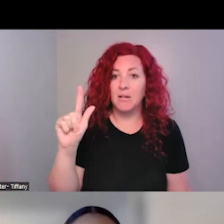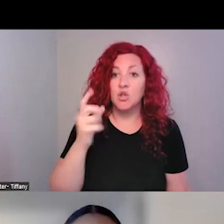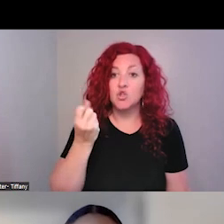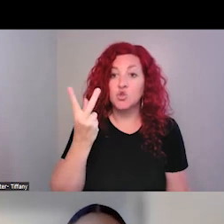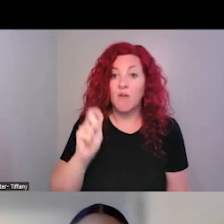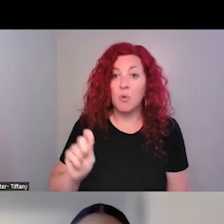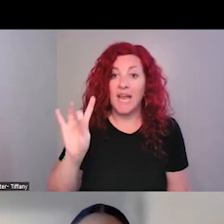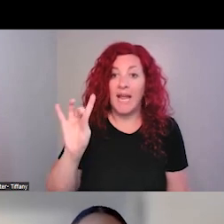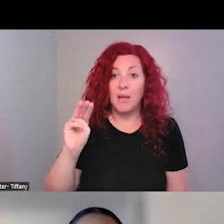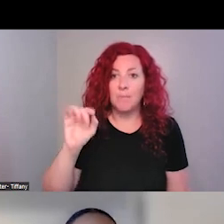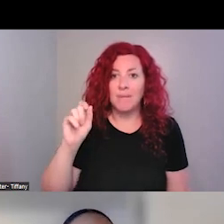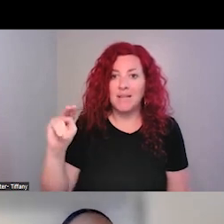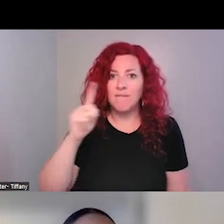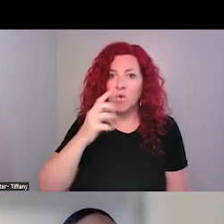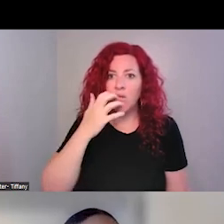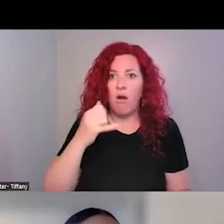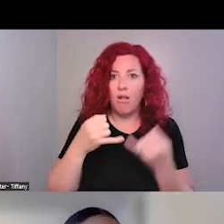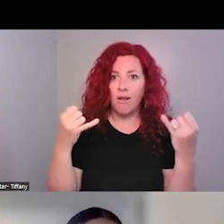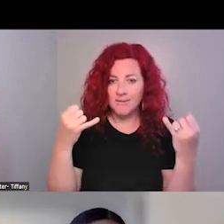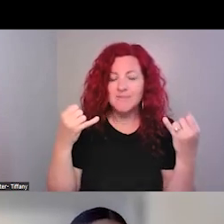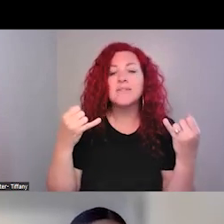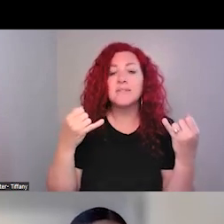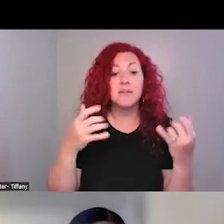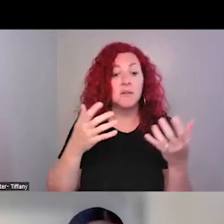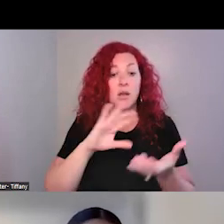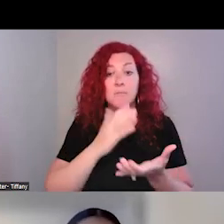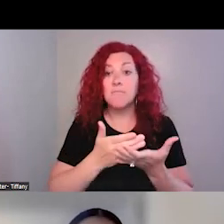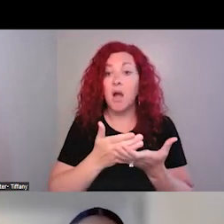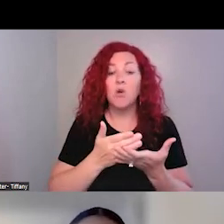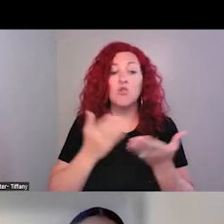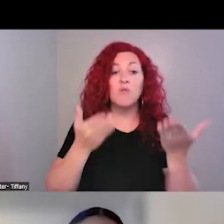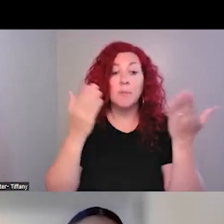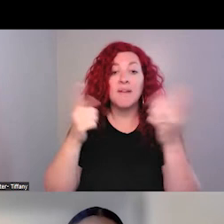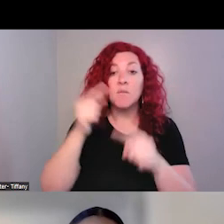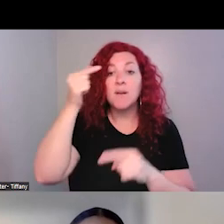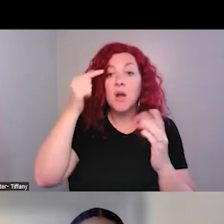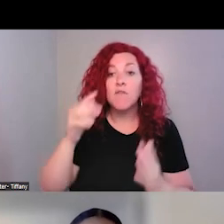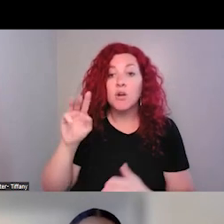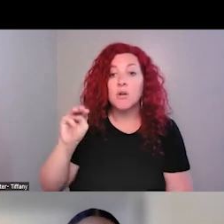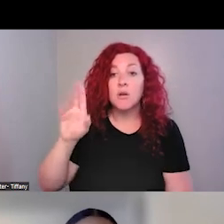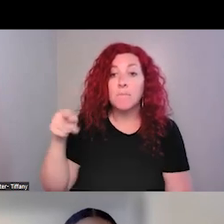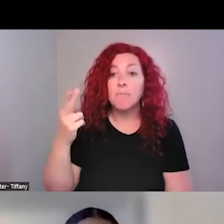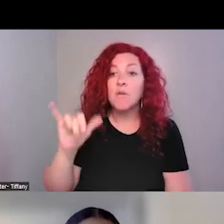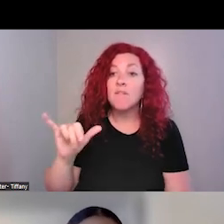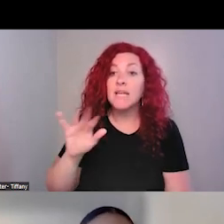the 988 hotline, and the amount is recommended by the Governor Murphy, and $16 million to create